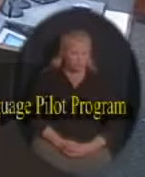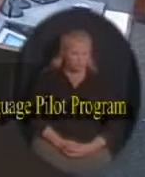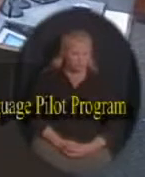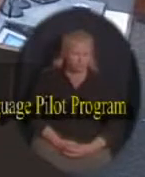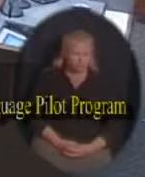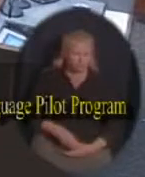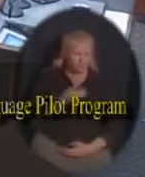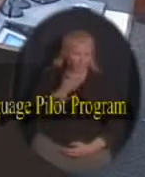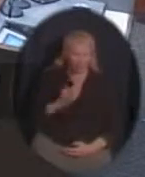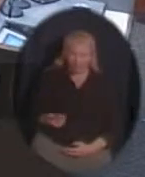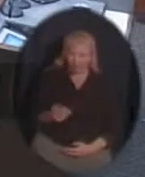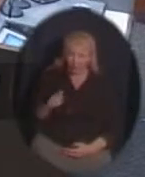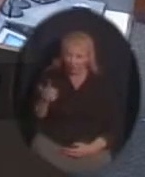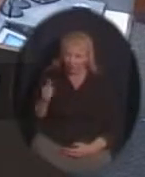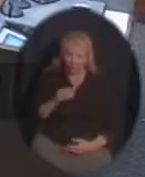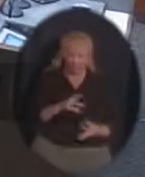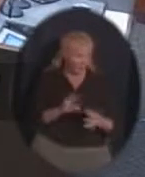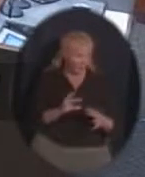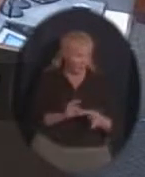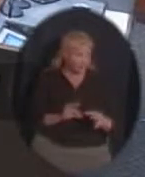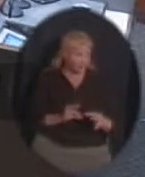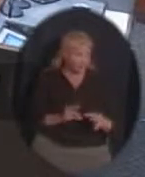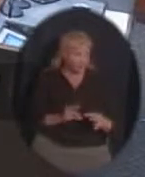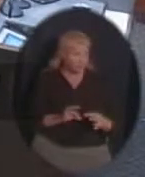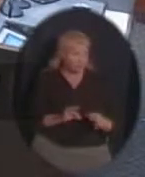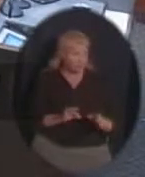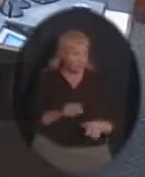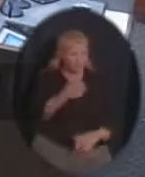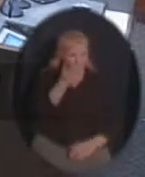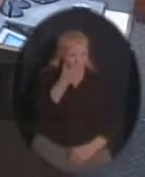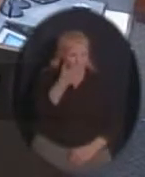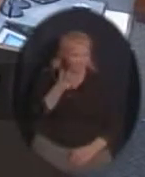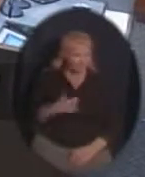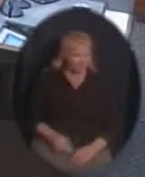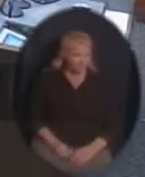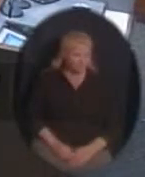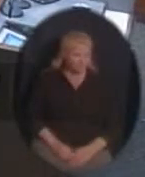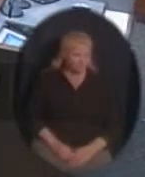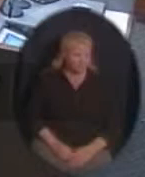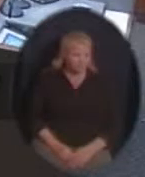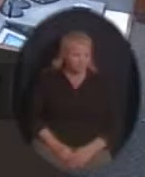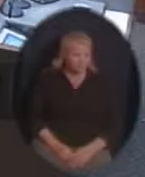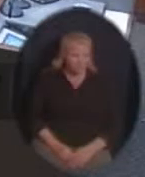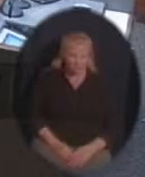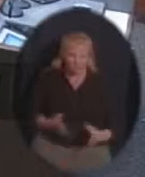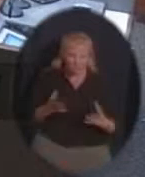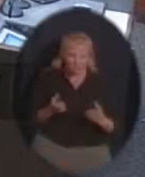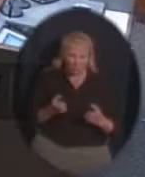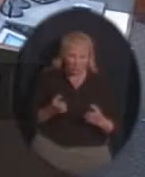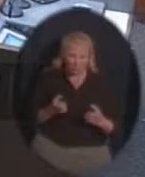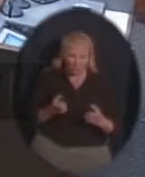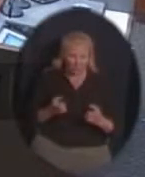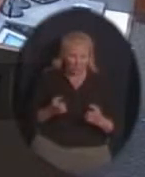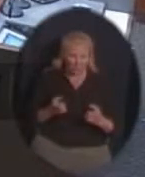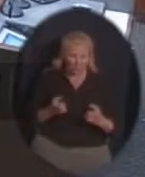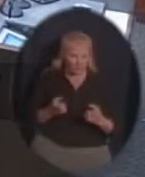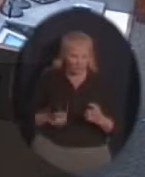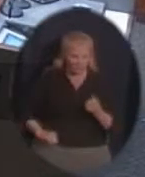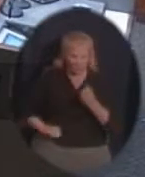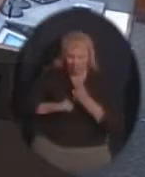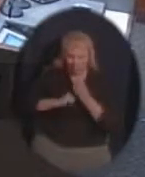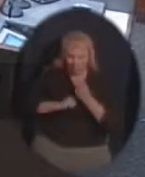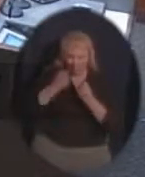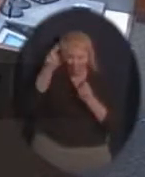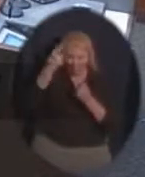Okay, thank you. Other comments? I'm sorry, go ahead. No, go ahead. I just want to echo my support for a pilot